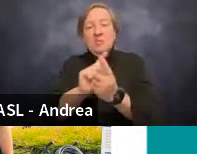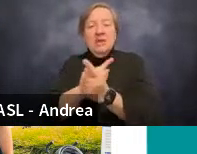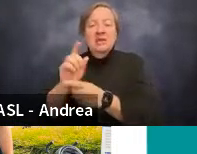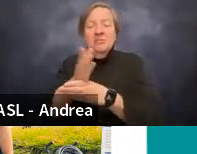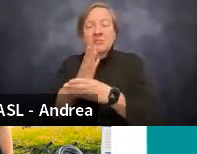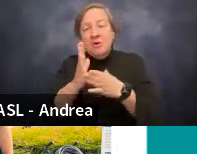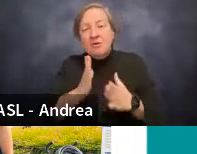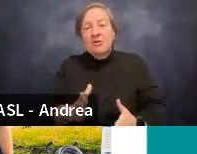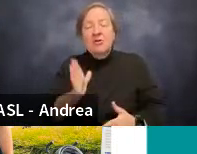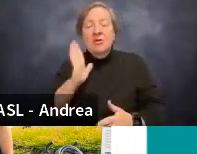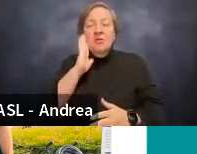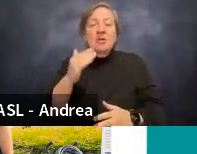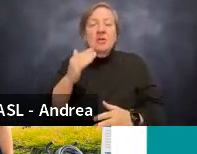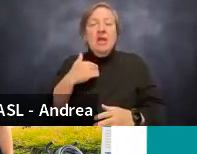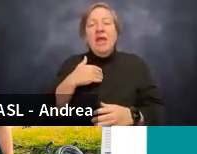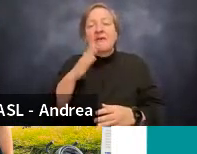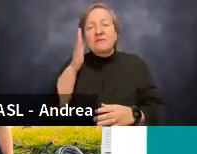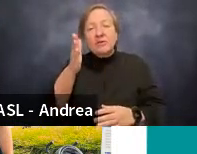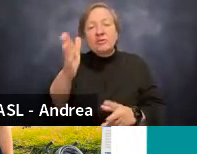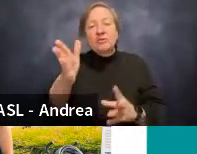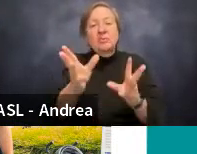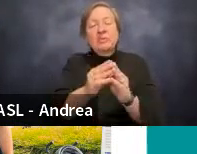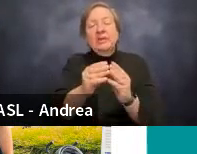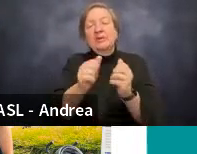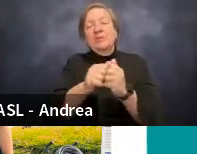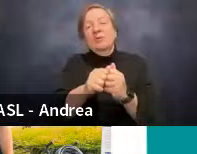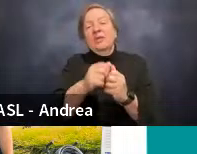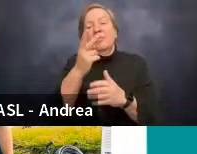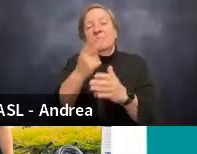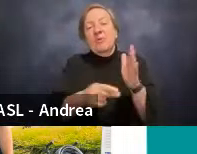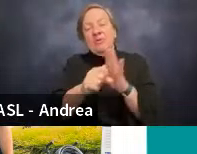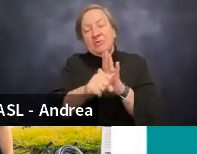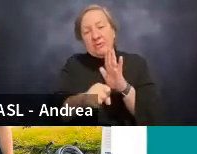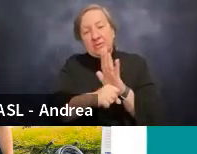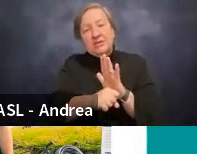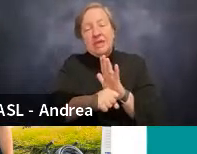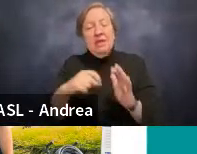going to have some upcoming meetings with the Bi-State Legislative